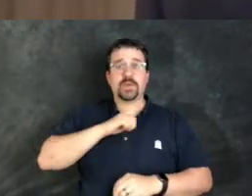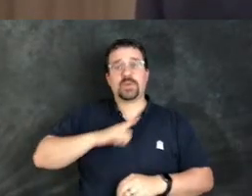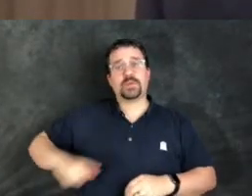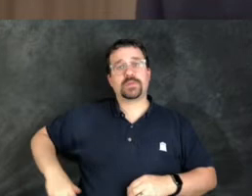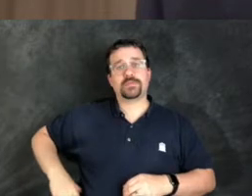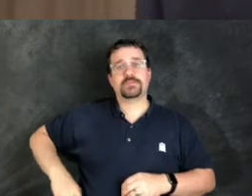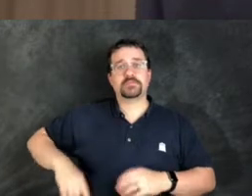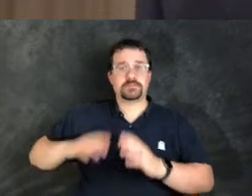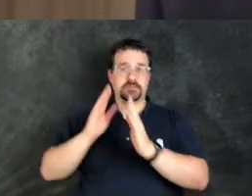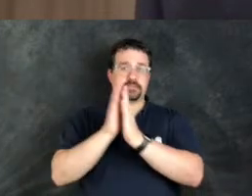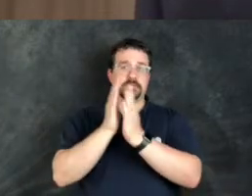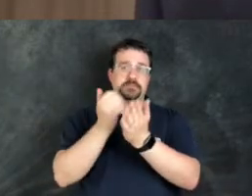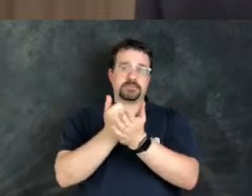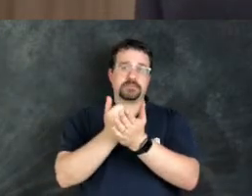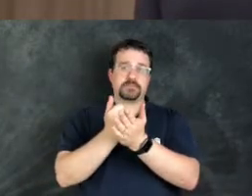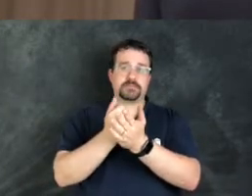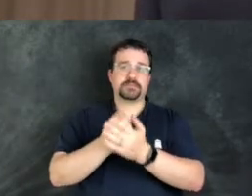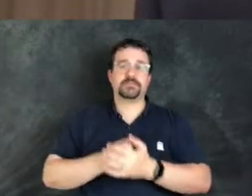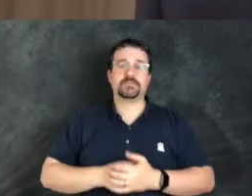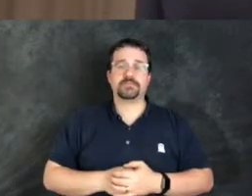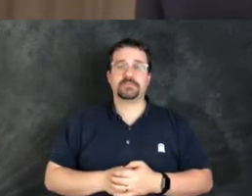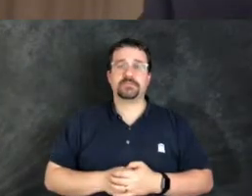our Lord. Amen.